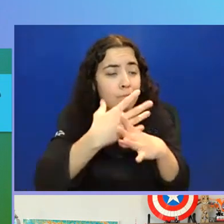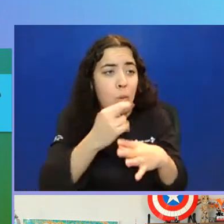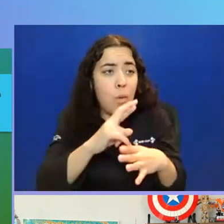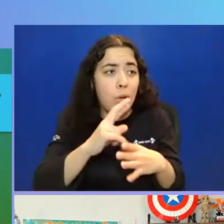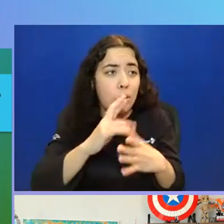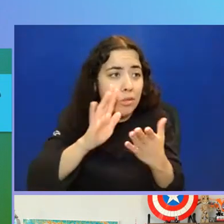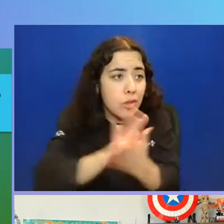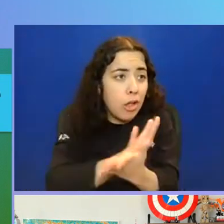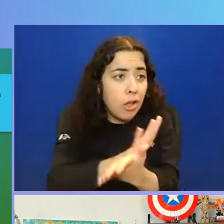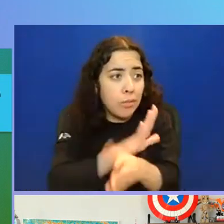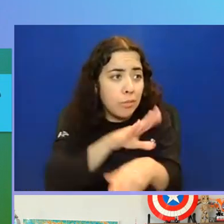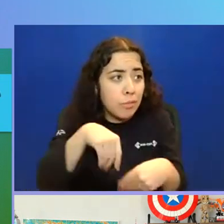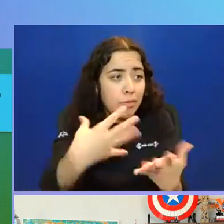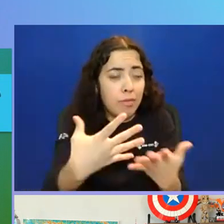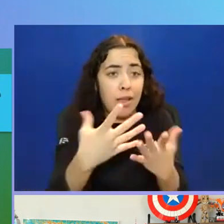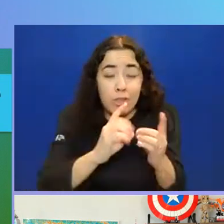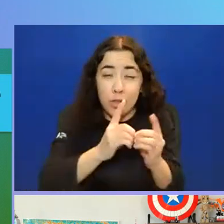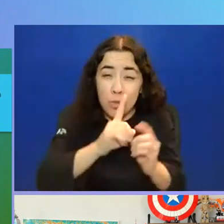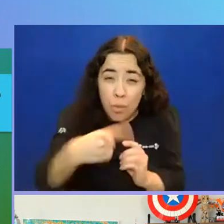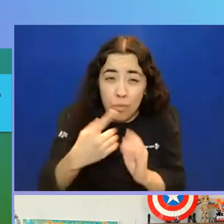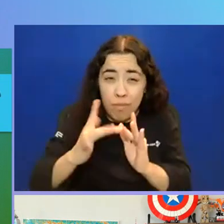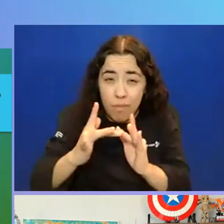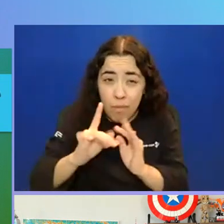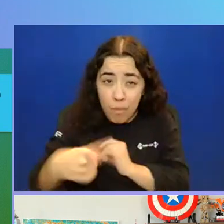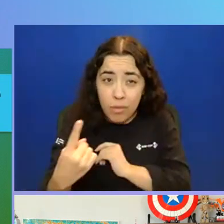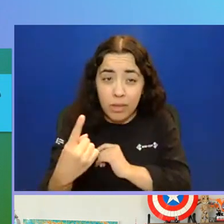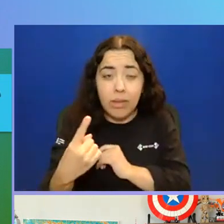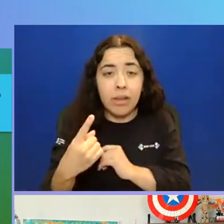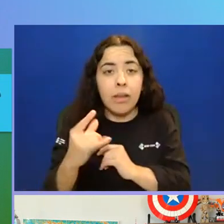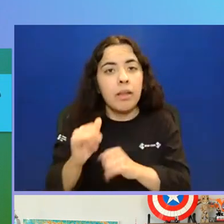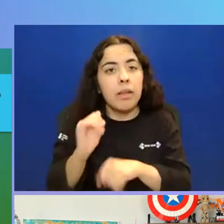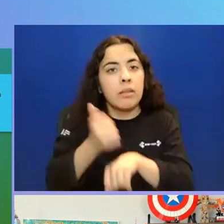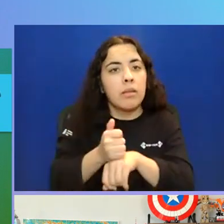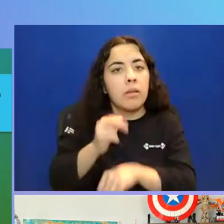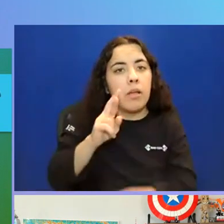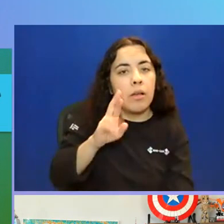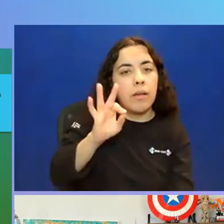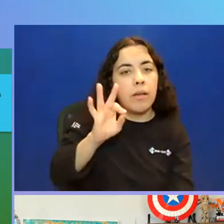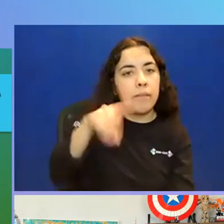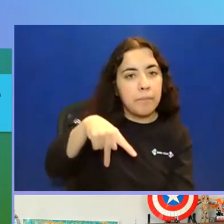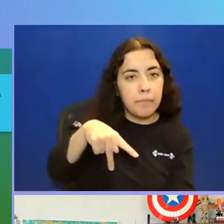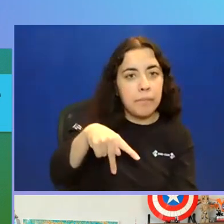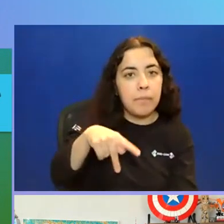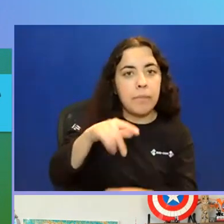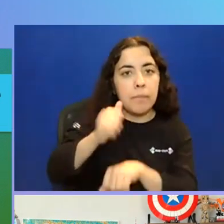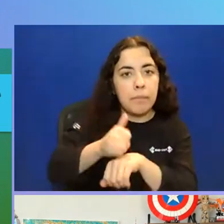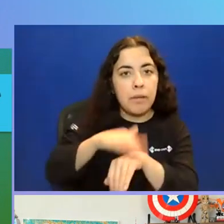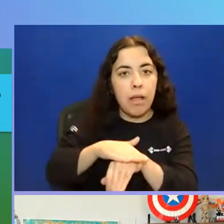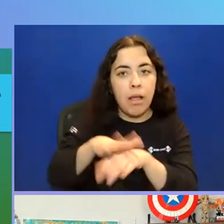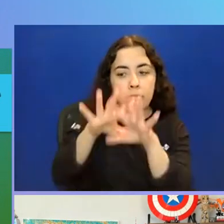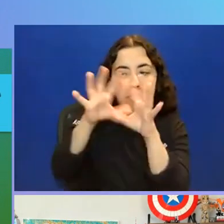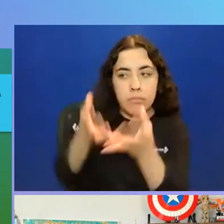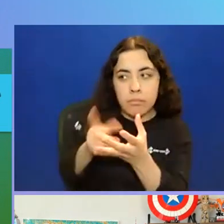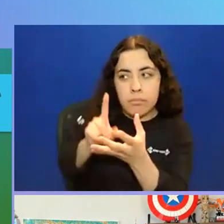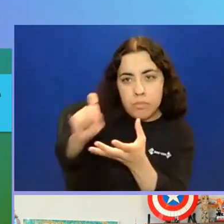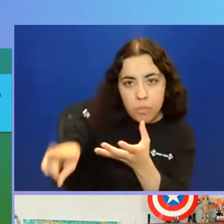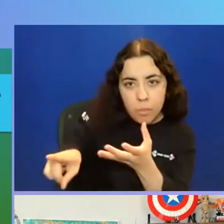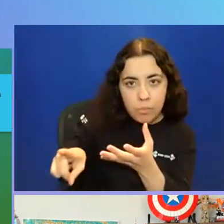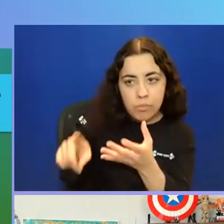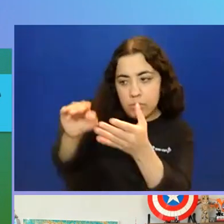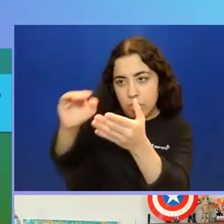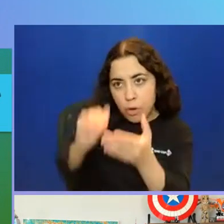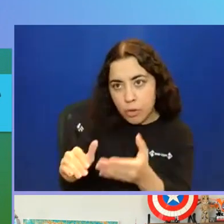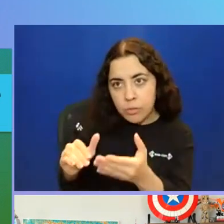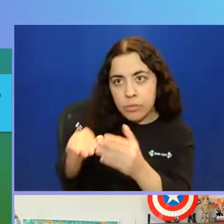So setting your RFPs up so that you ask that type of, I'll call it a gating question, and then providing accessibility questions